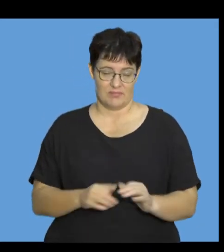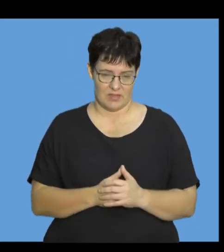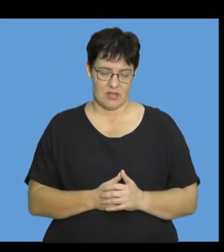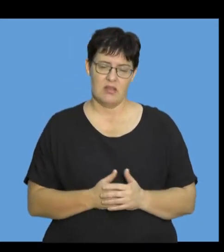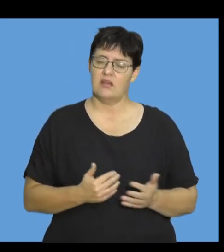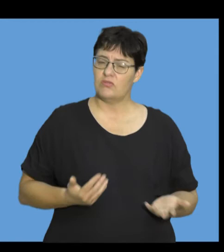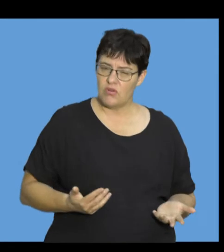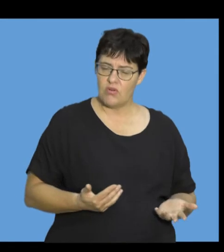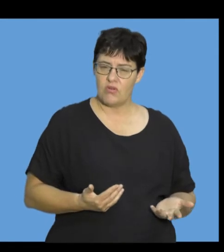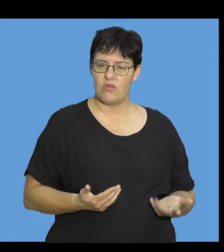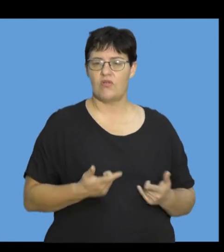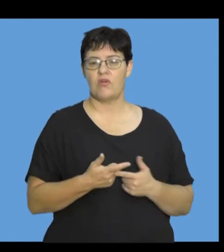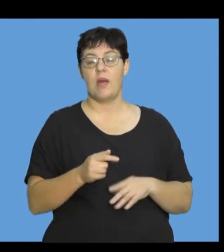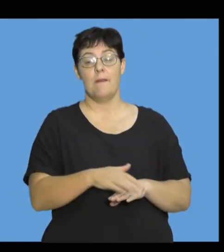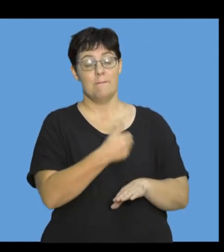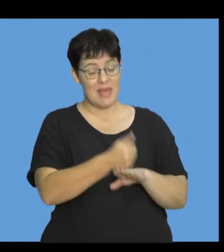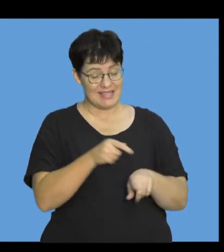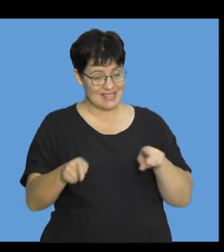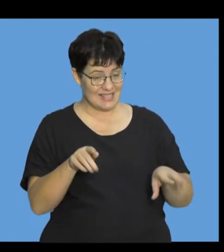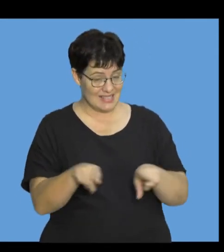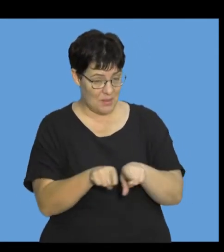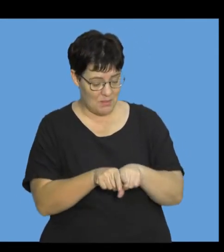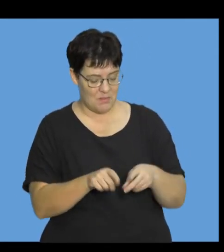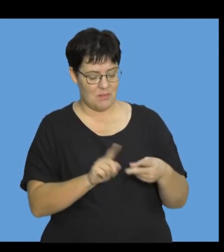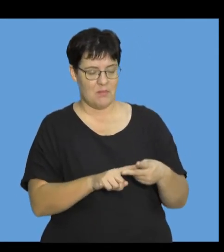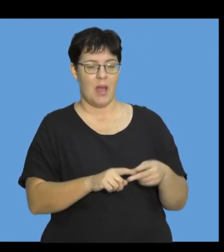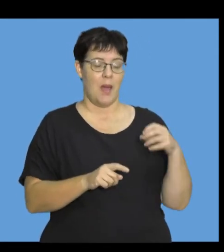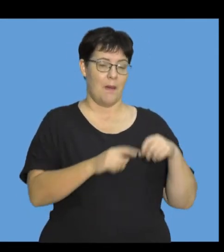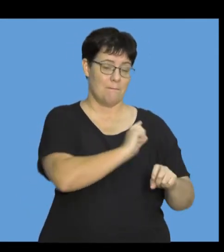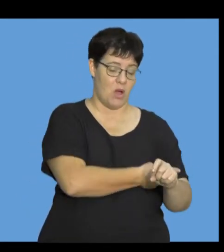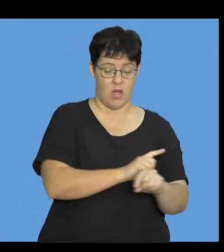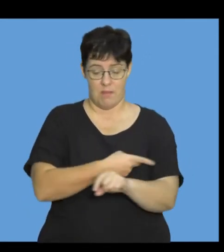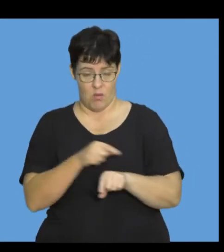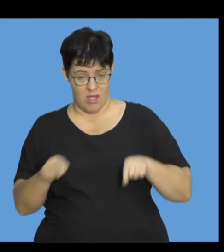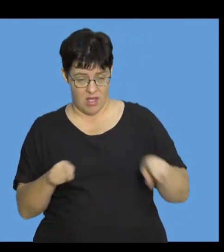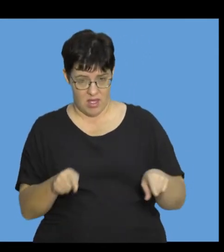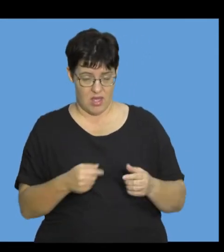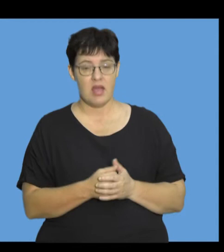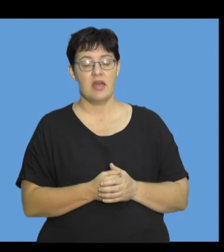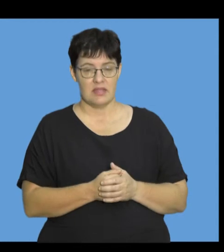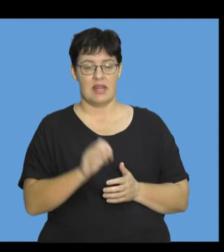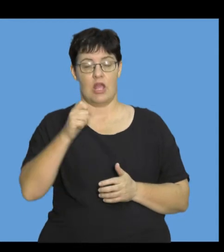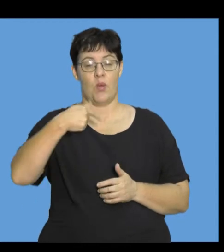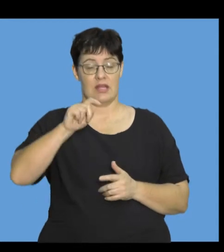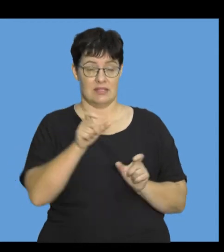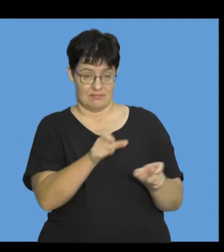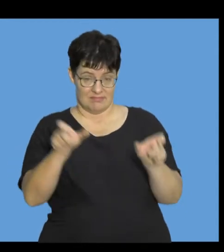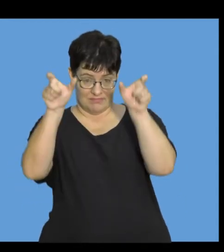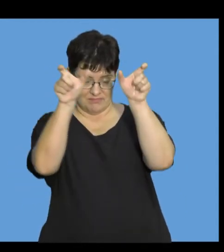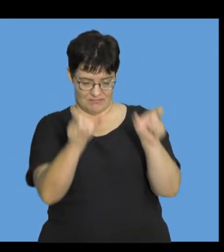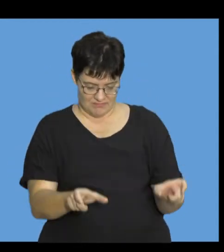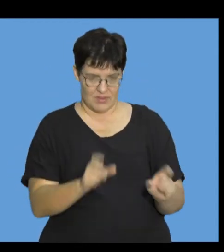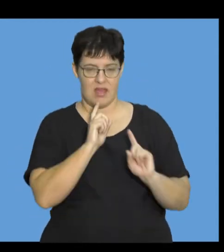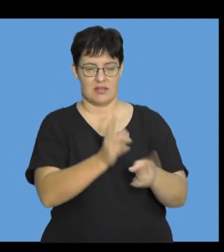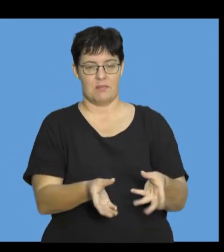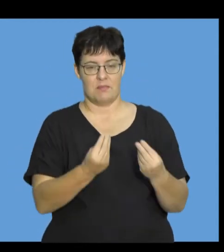correct steps. So mainly, bases must be the same. One power, equate the exponents, and then find